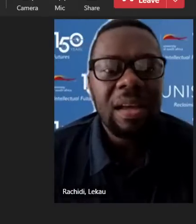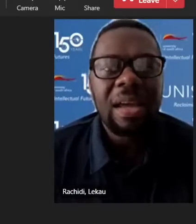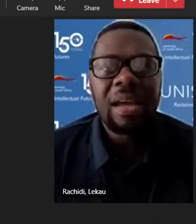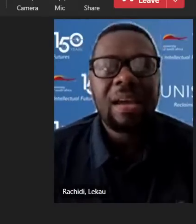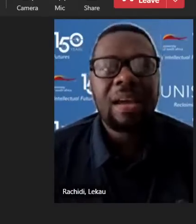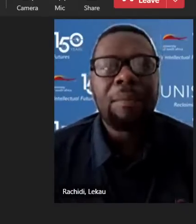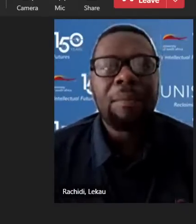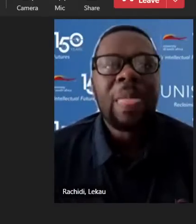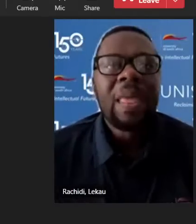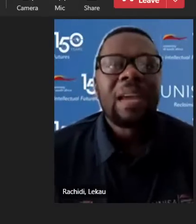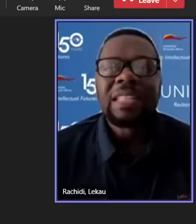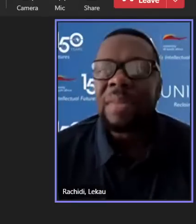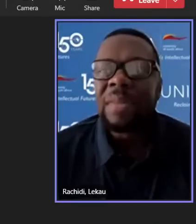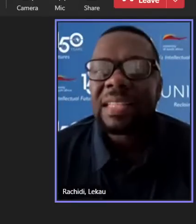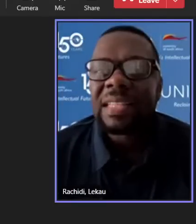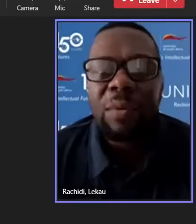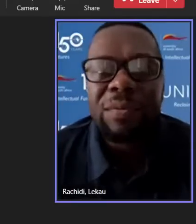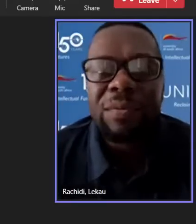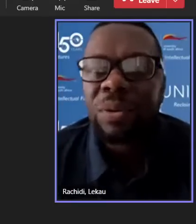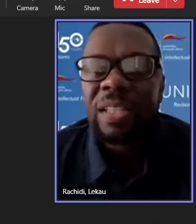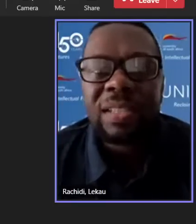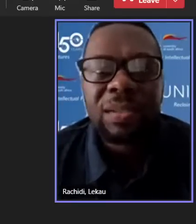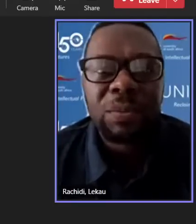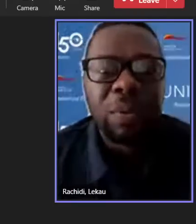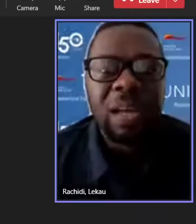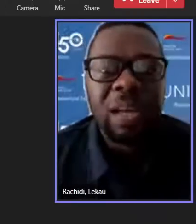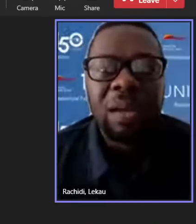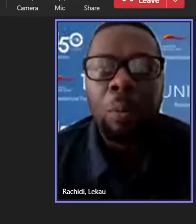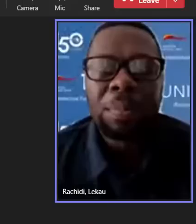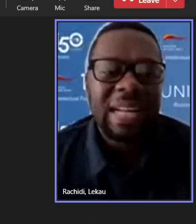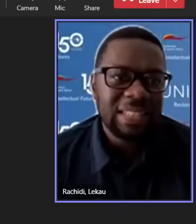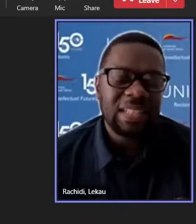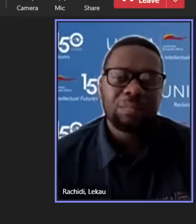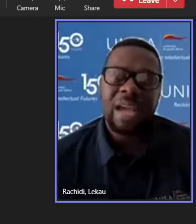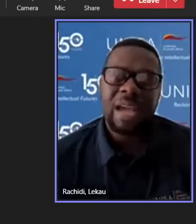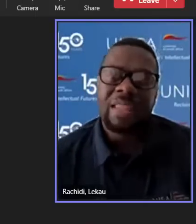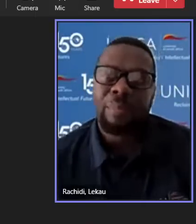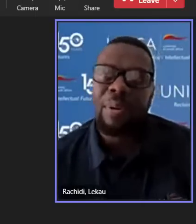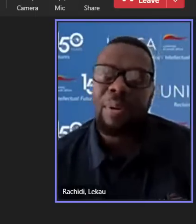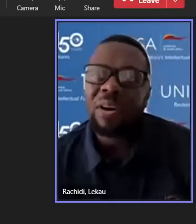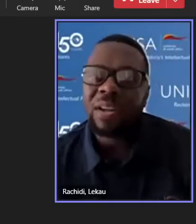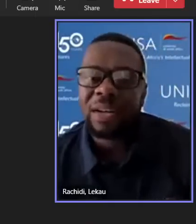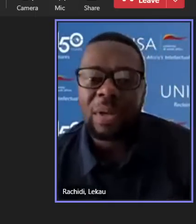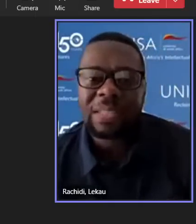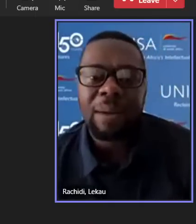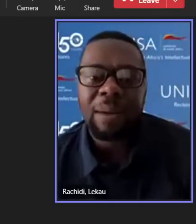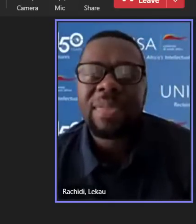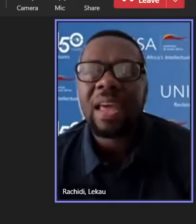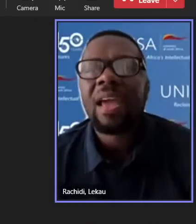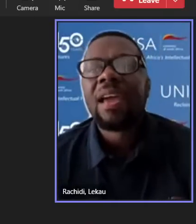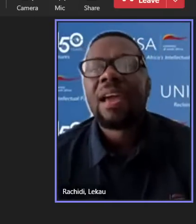presentation. It seemed like some of the students were obstructed by the poll that was up there,